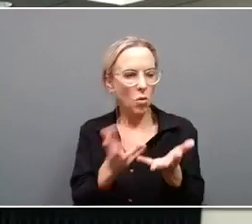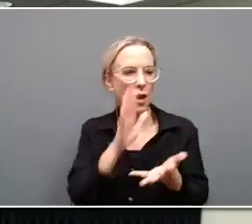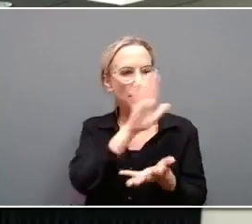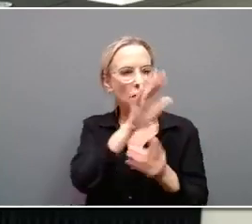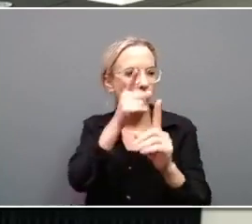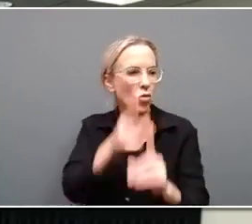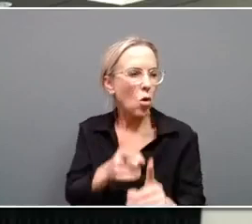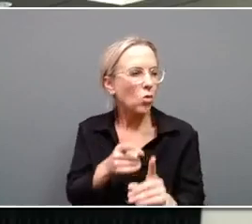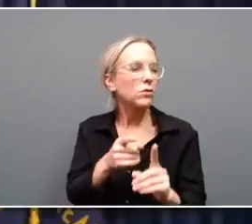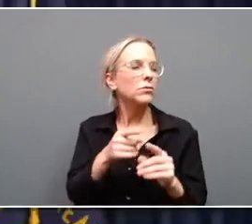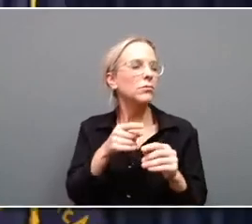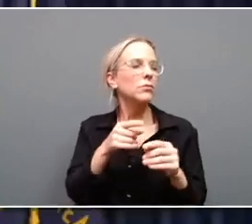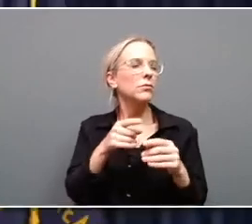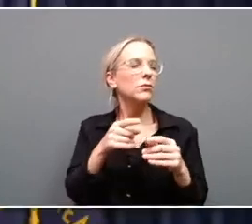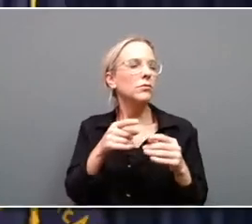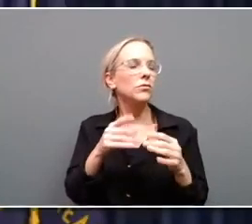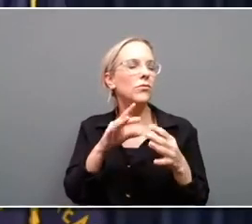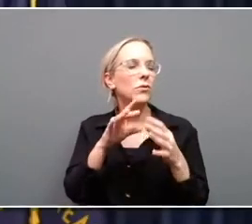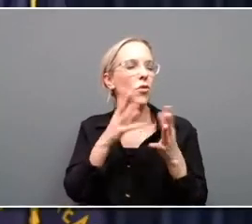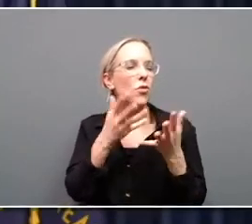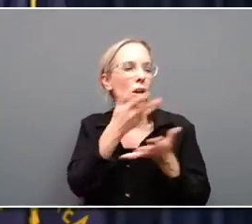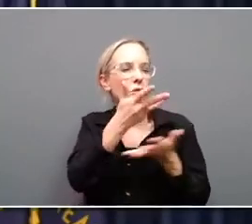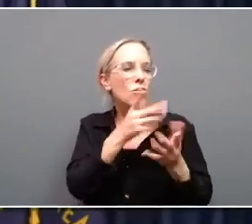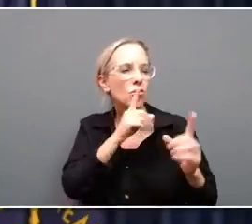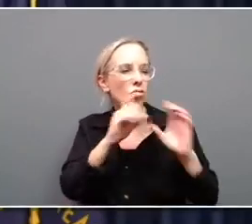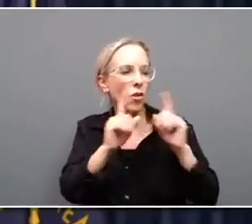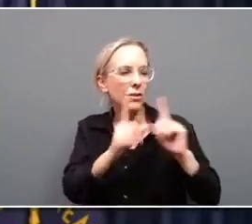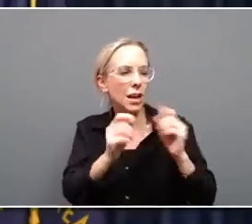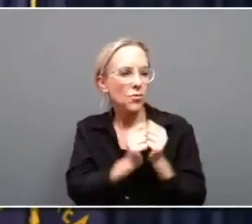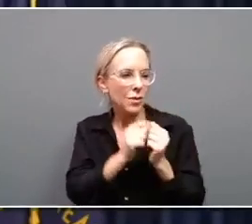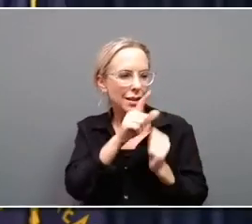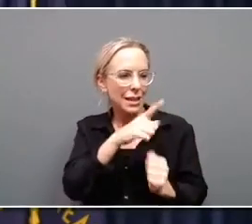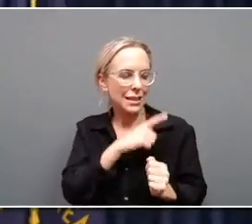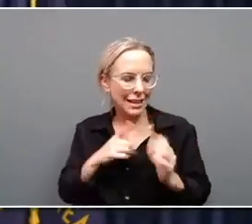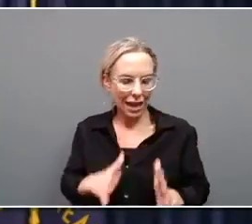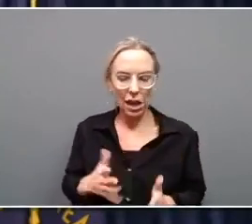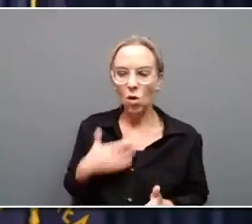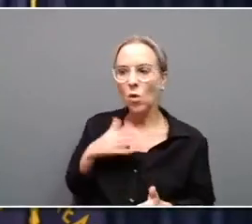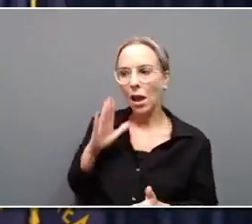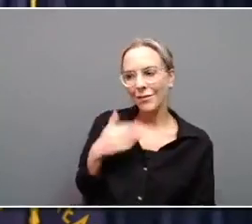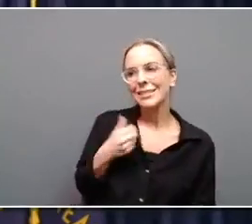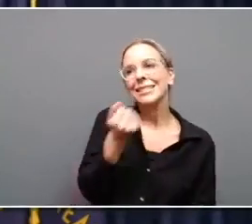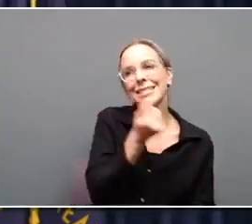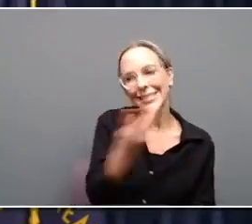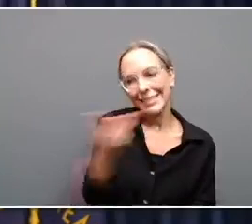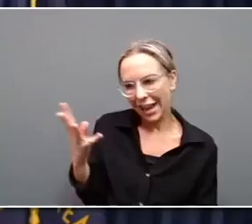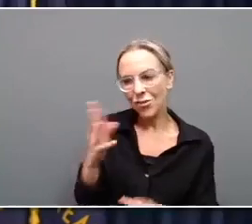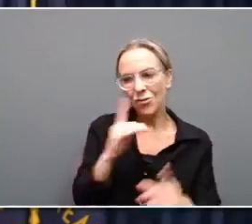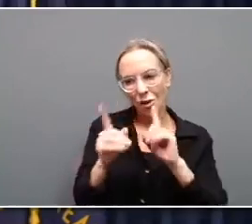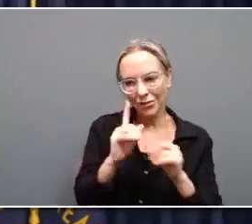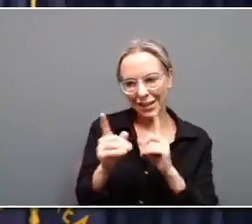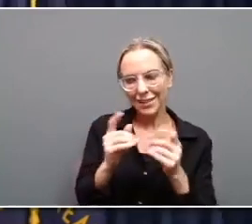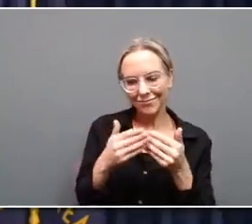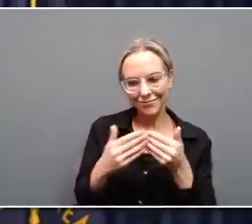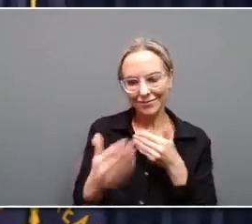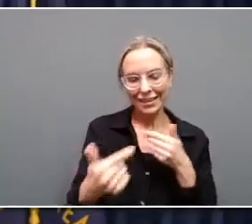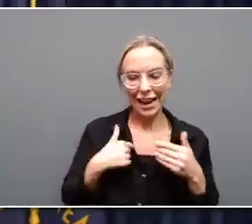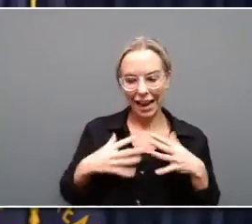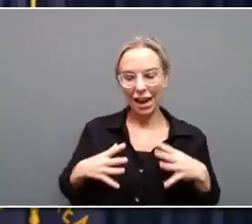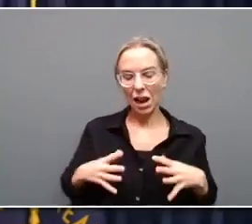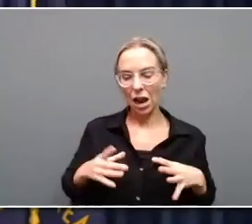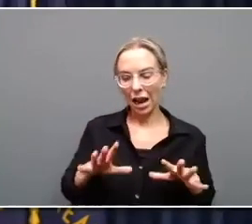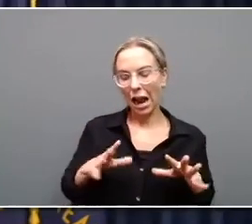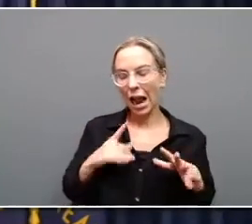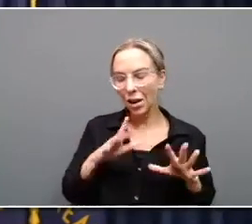preliminary conversations been like, if you've had them? We're going to be having a number of conversations going forward. I admittedly took 3 or 4 days